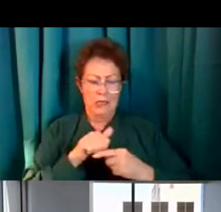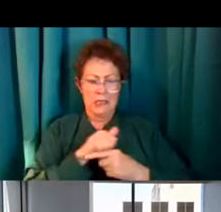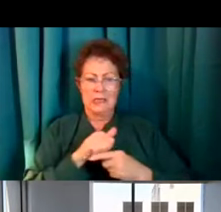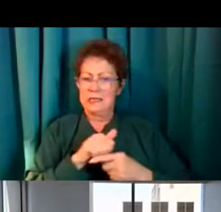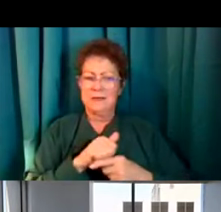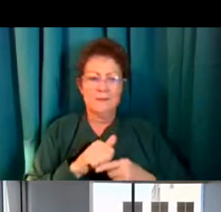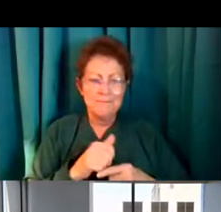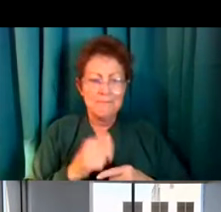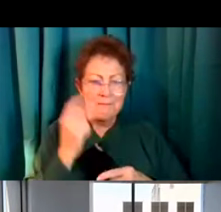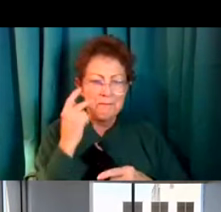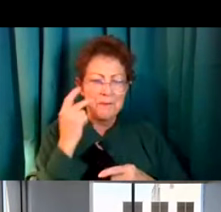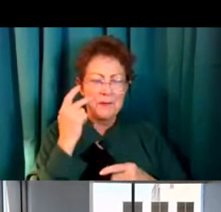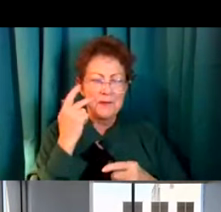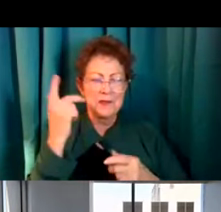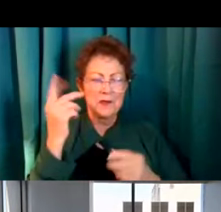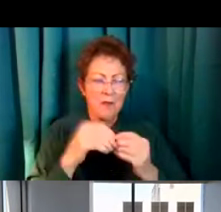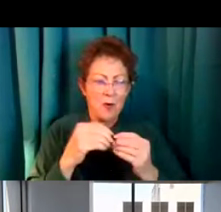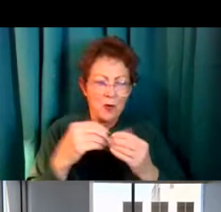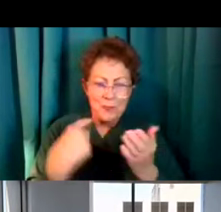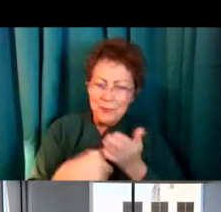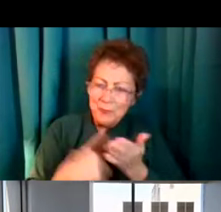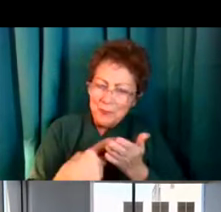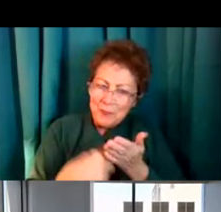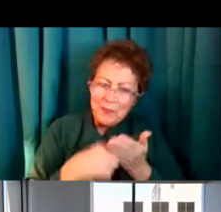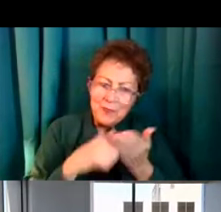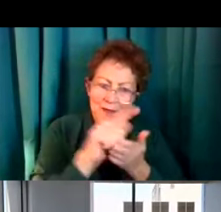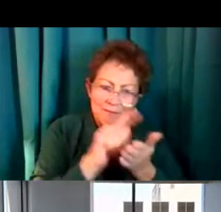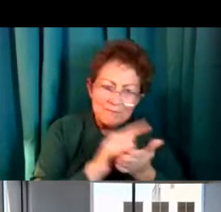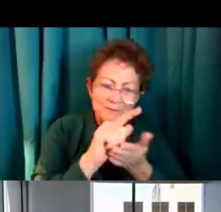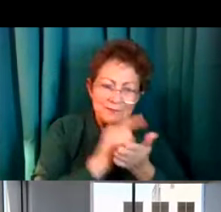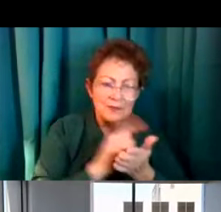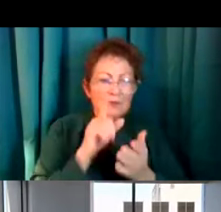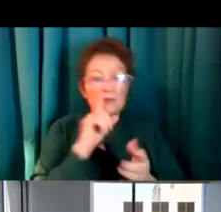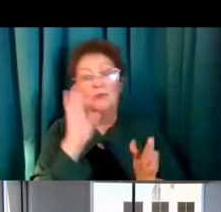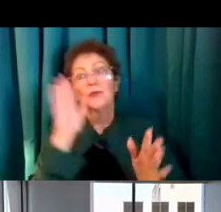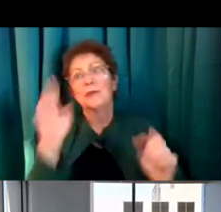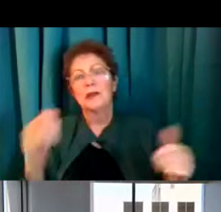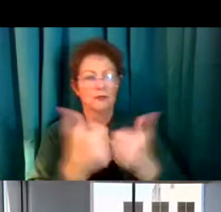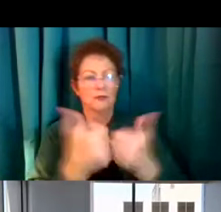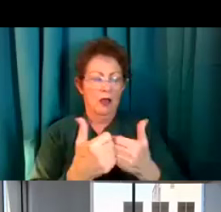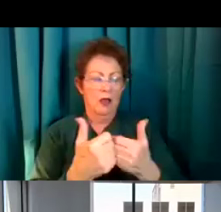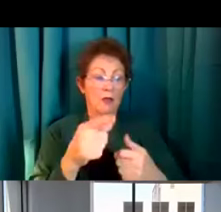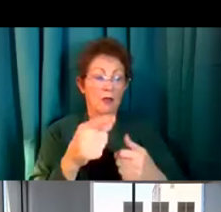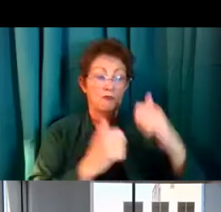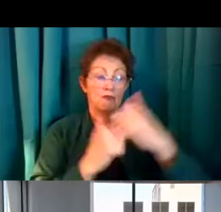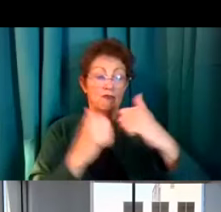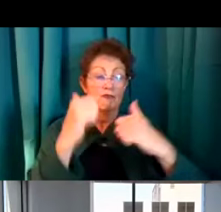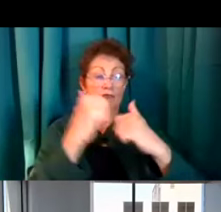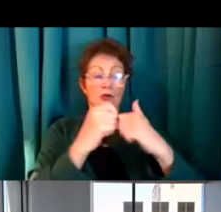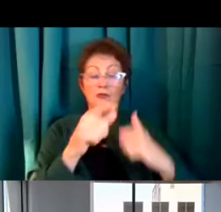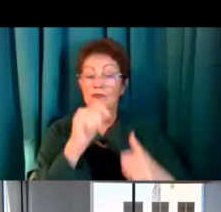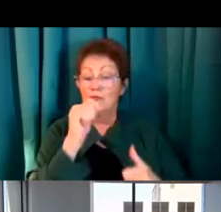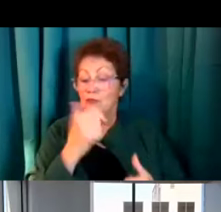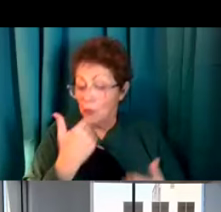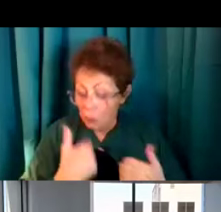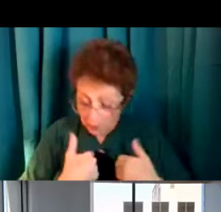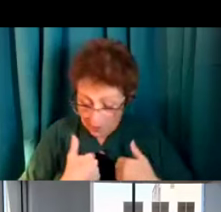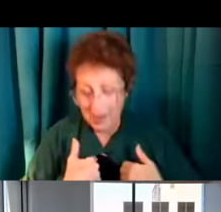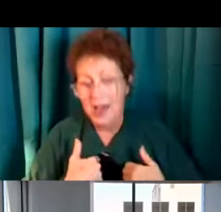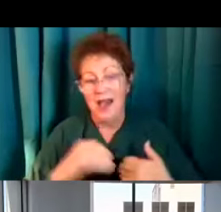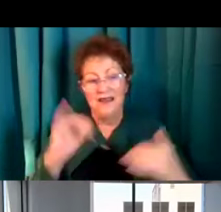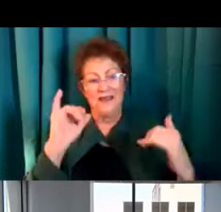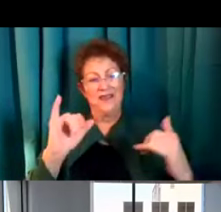there is litigation, but that is, frankly, a challenge with these structures is you don't have that